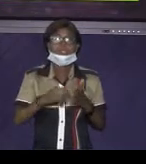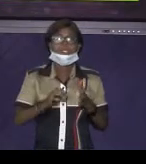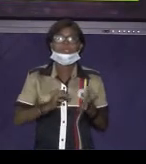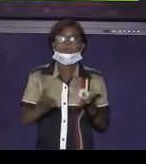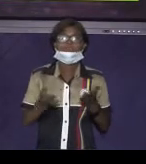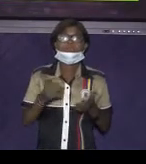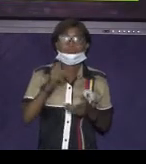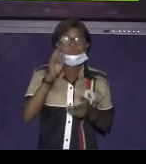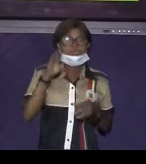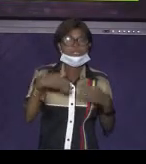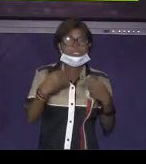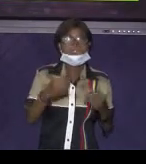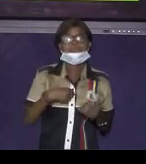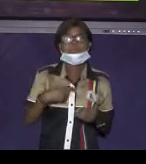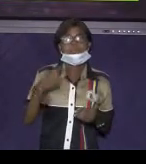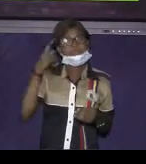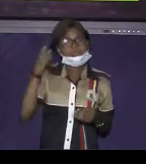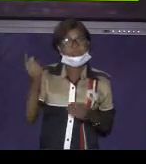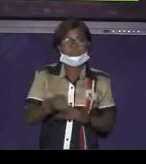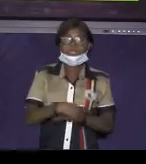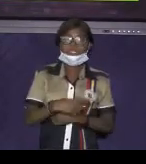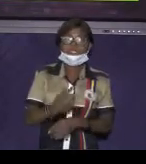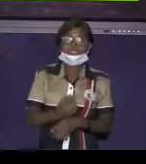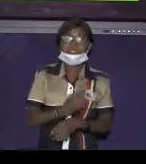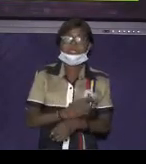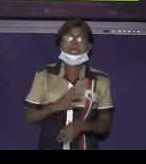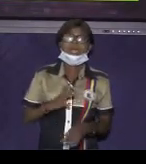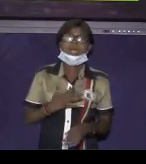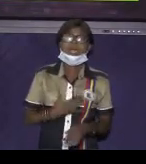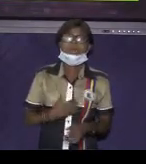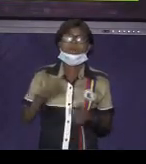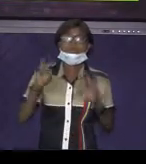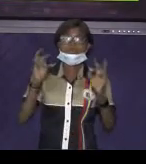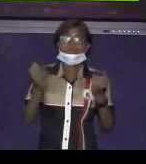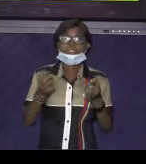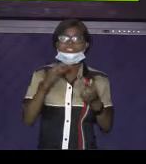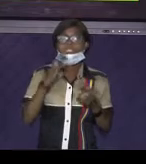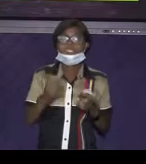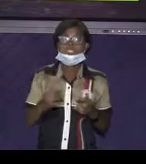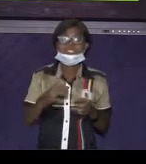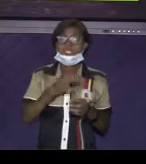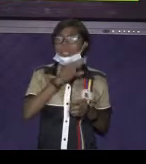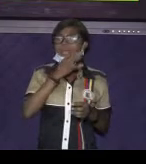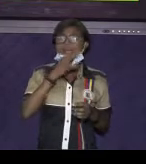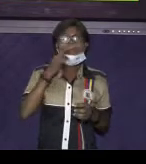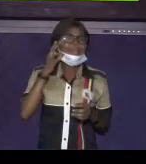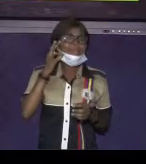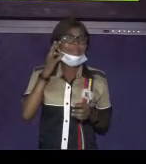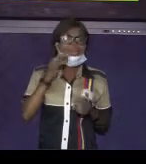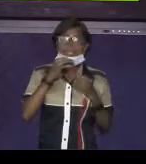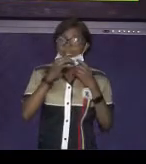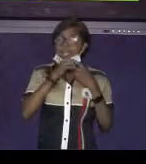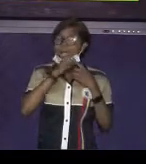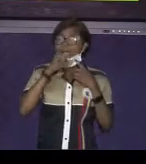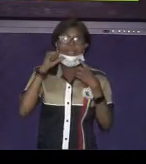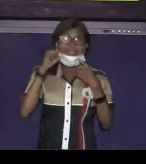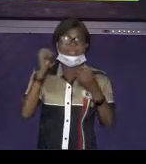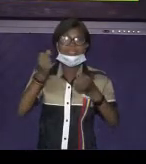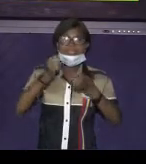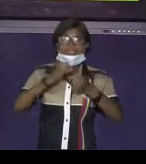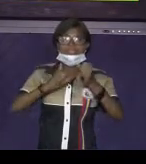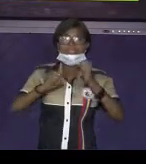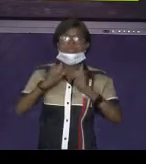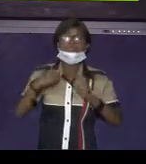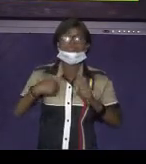lesson. Our subject for today is agricultural science. In our last lesson in agricultural science,